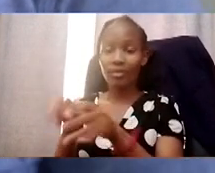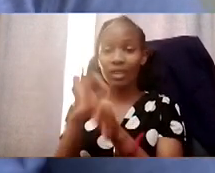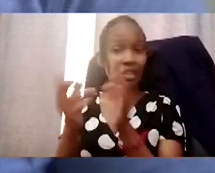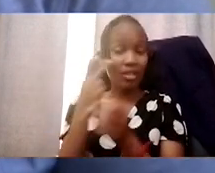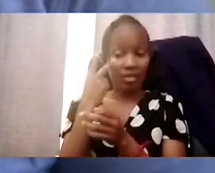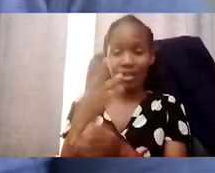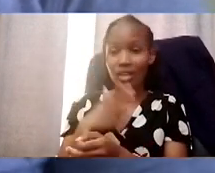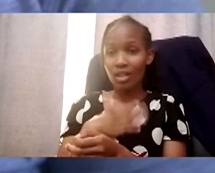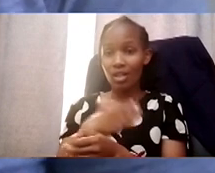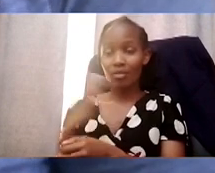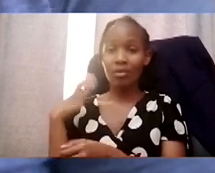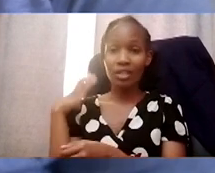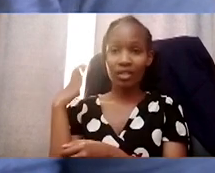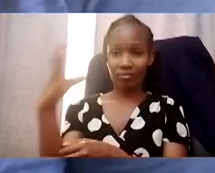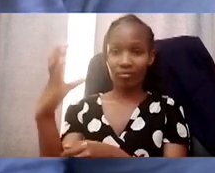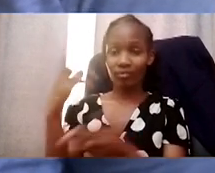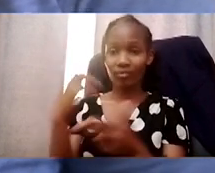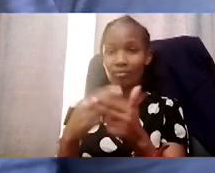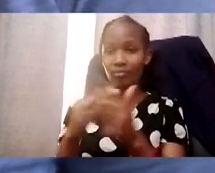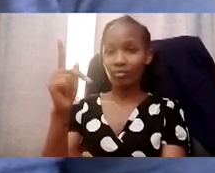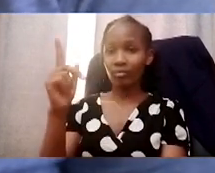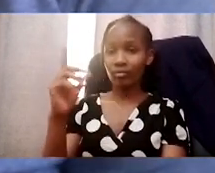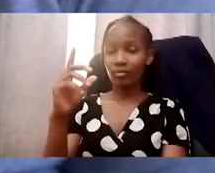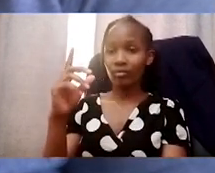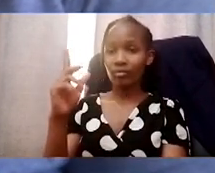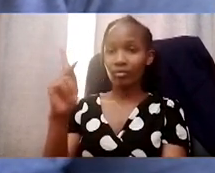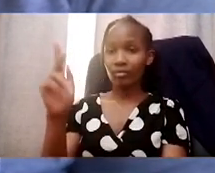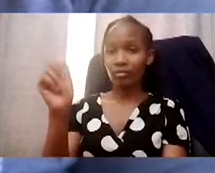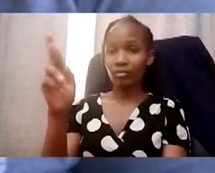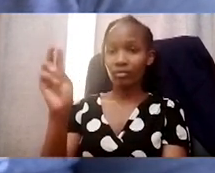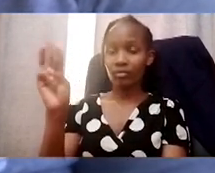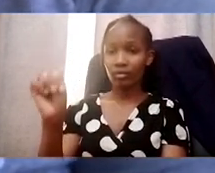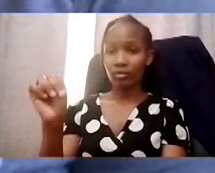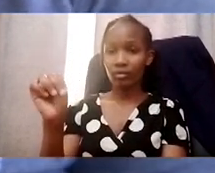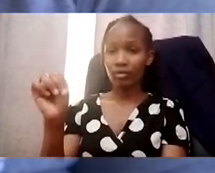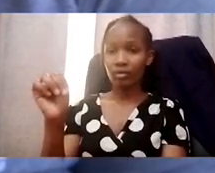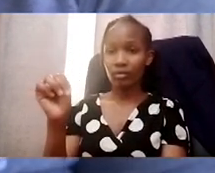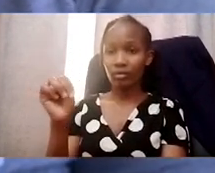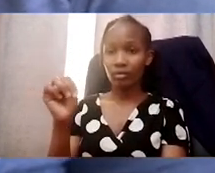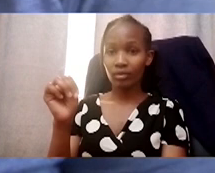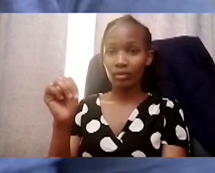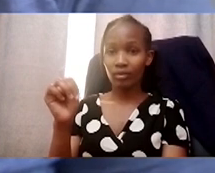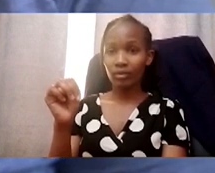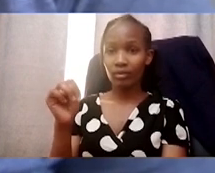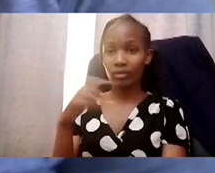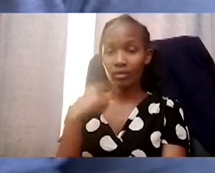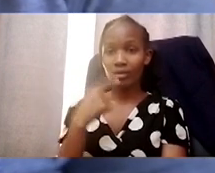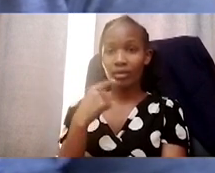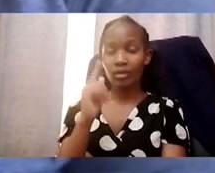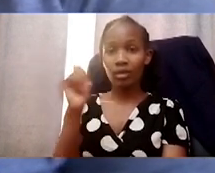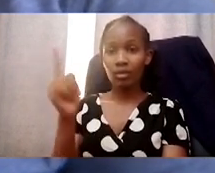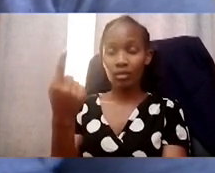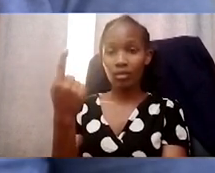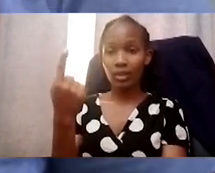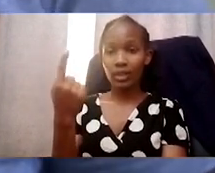chairman, Mr. Karim, mm-hmm. he was a cricket a person, one of the best in